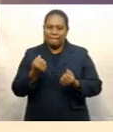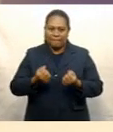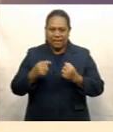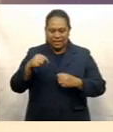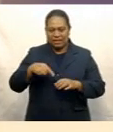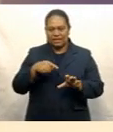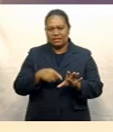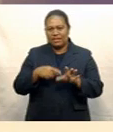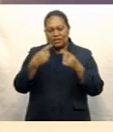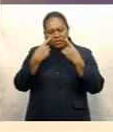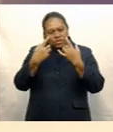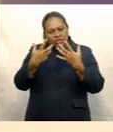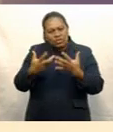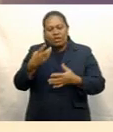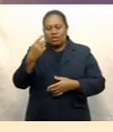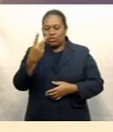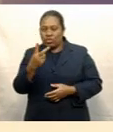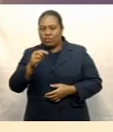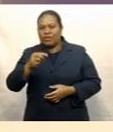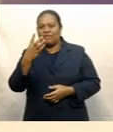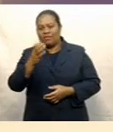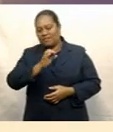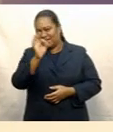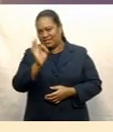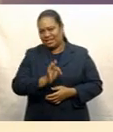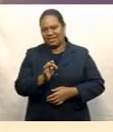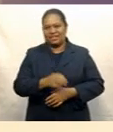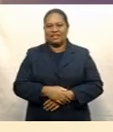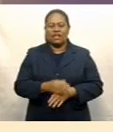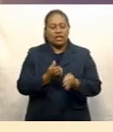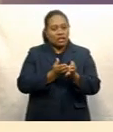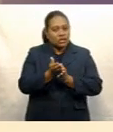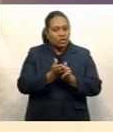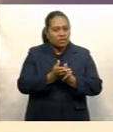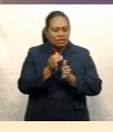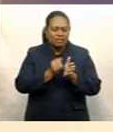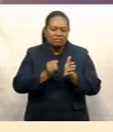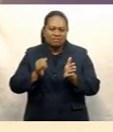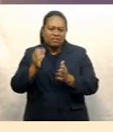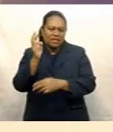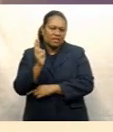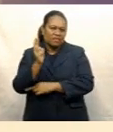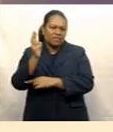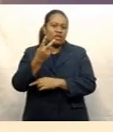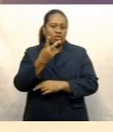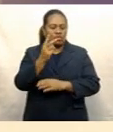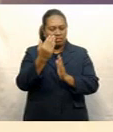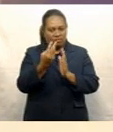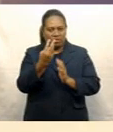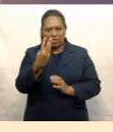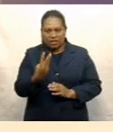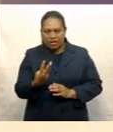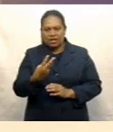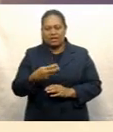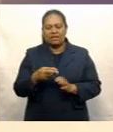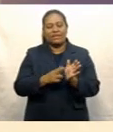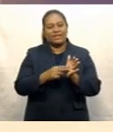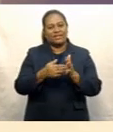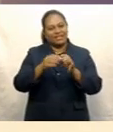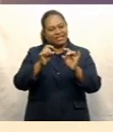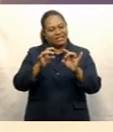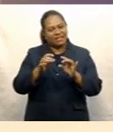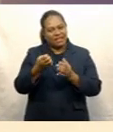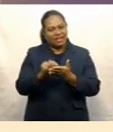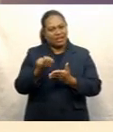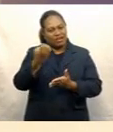quarter was up 2.4%. Services industries, representing around 2/3 of New Zealand's economy, made the